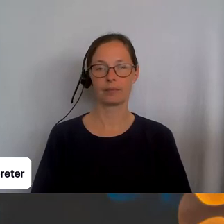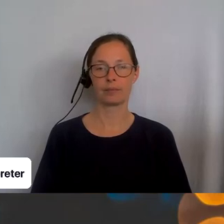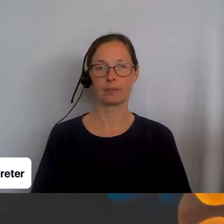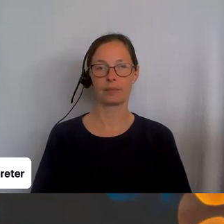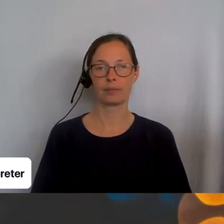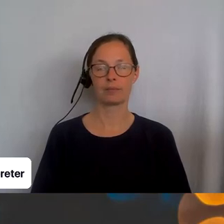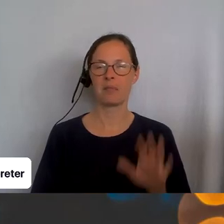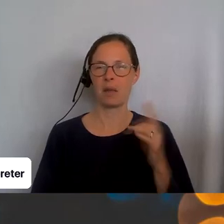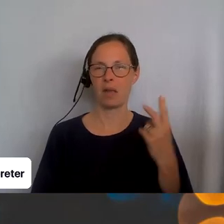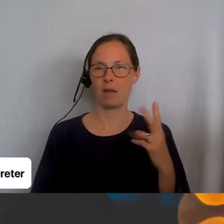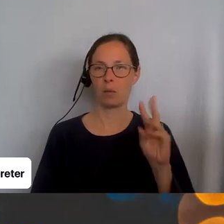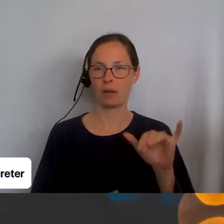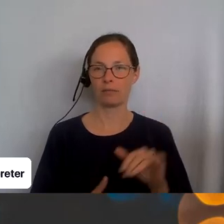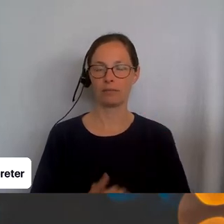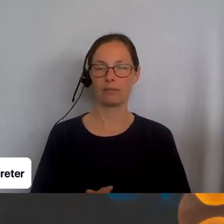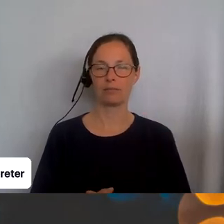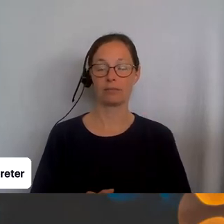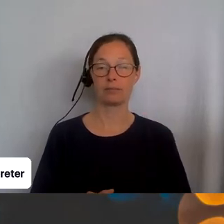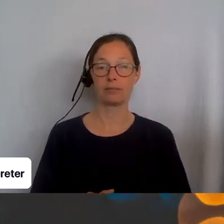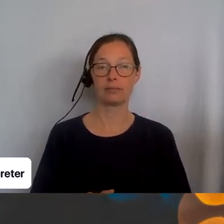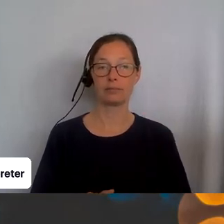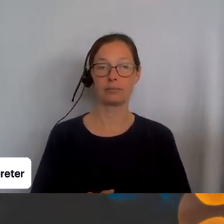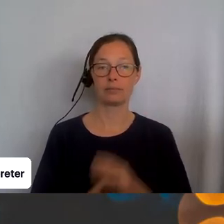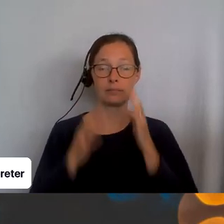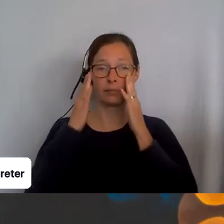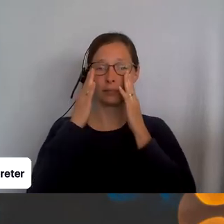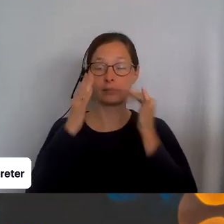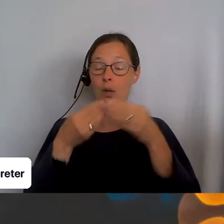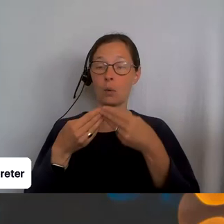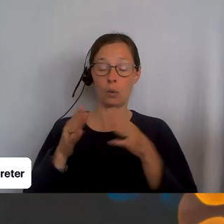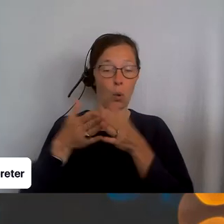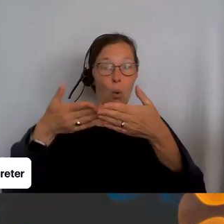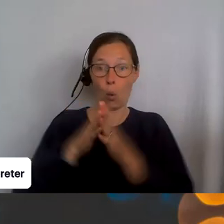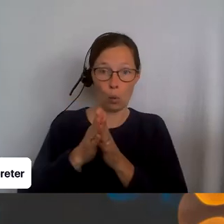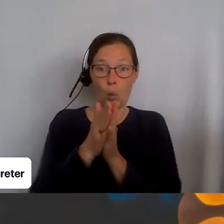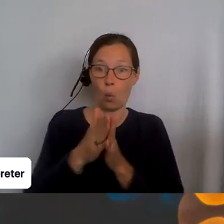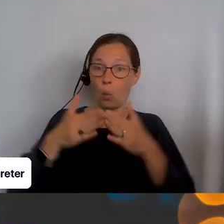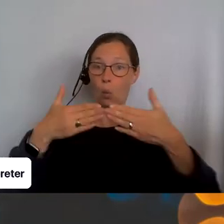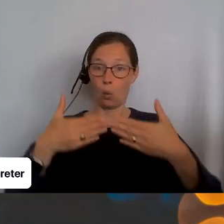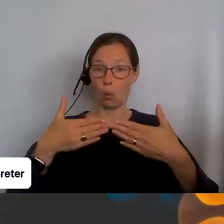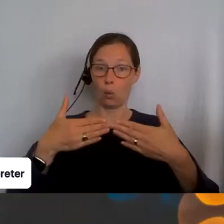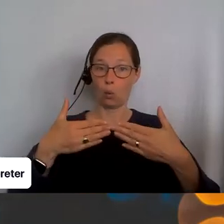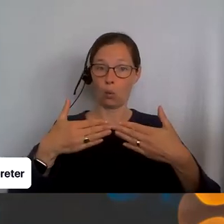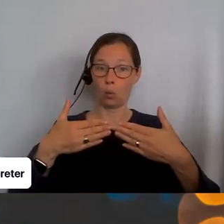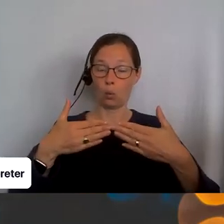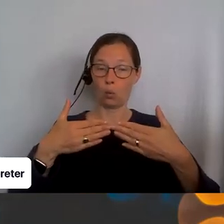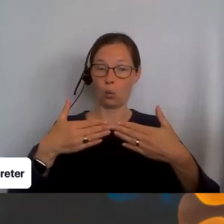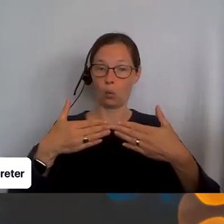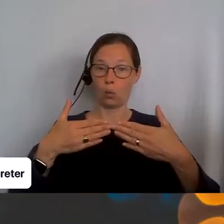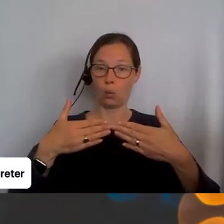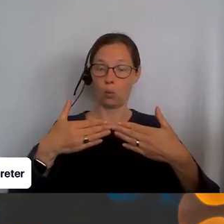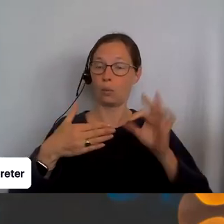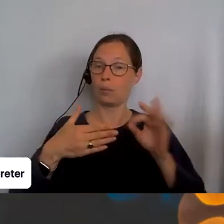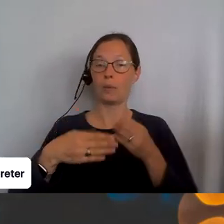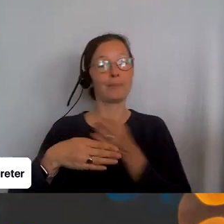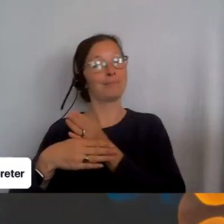About halfway. Okay? And when you open it up, you'll have 2 ends hanging this side and a loop